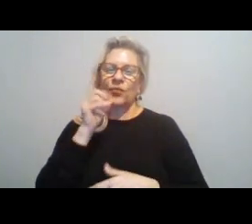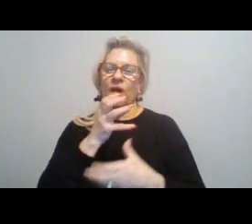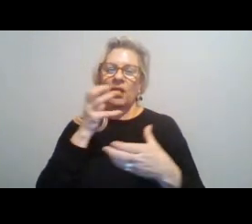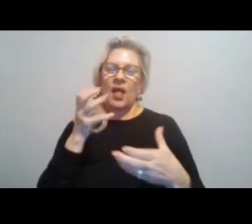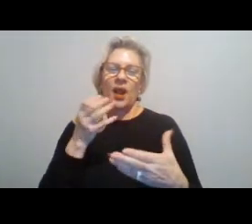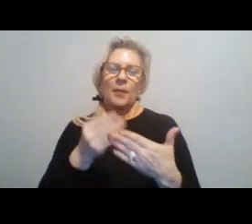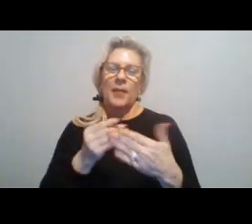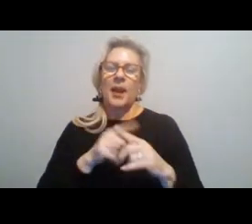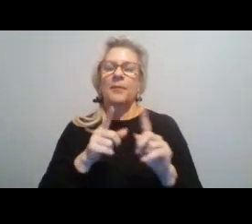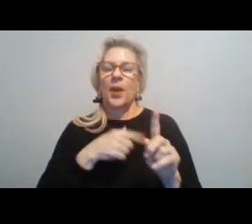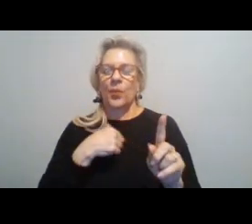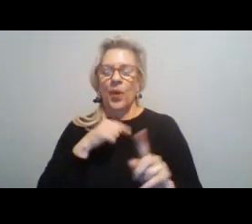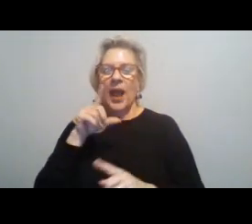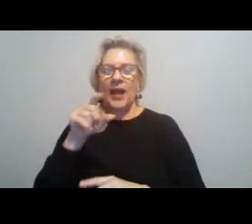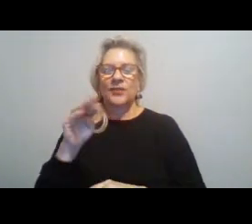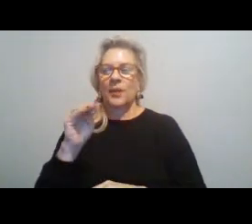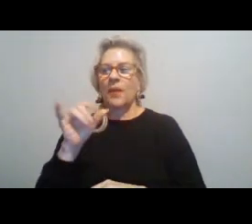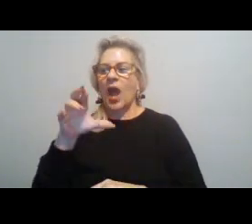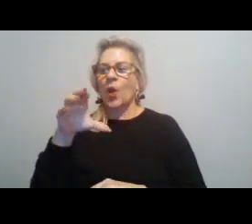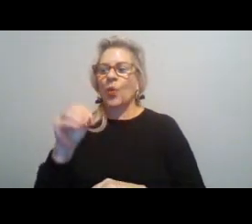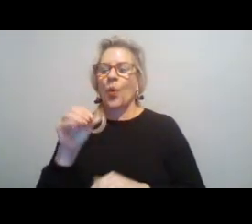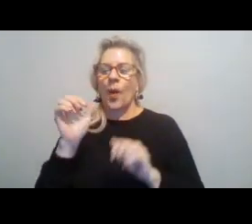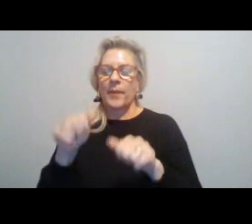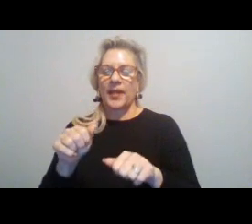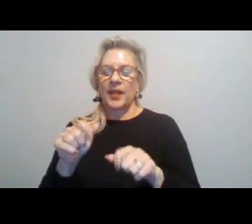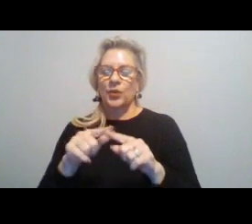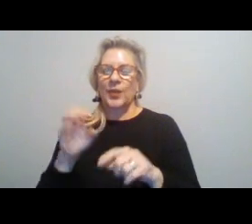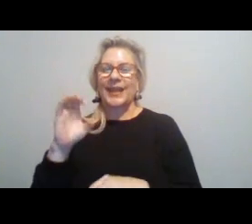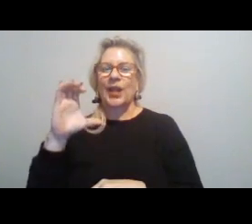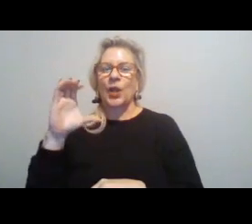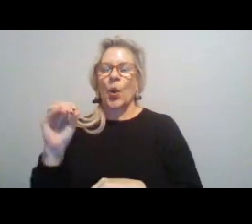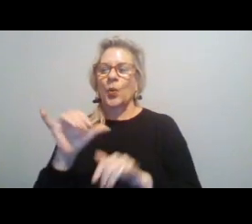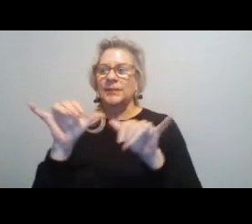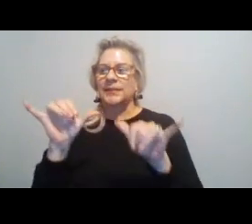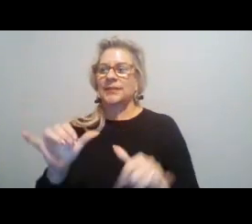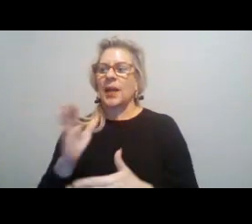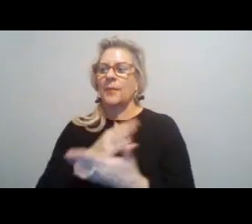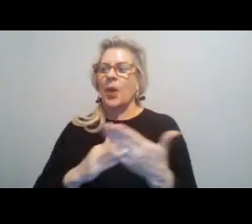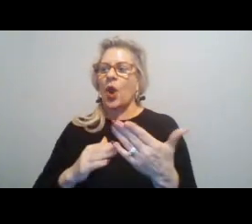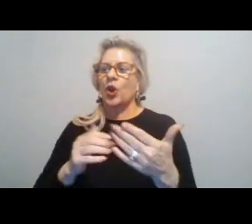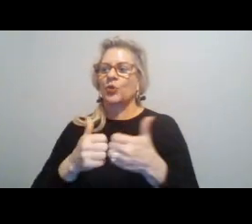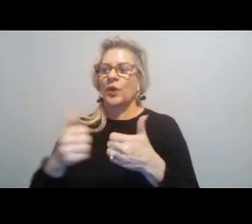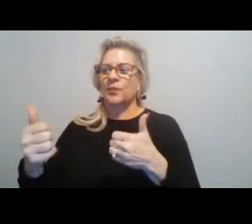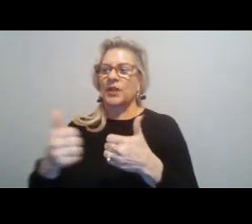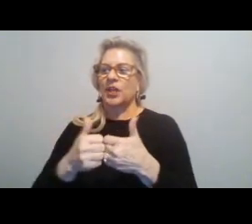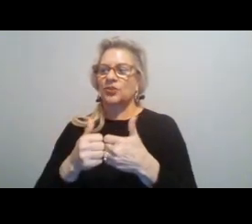we are asking for micromobility to be an ecosystem that's part of the transportation system.